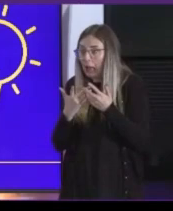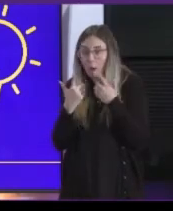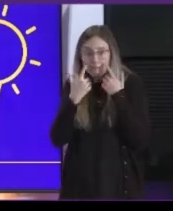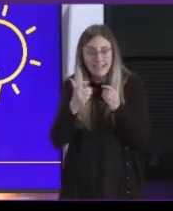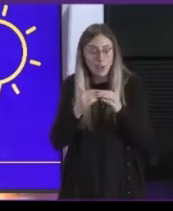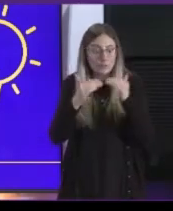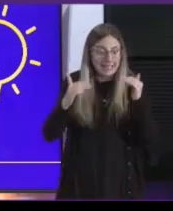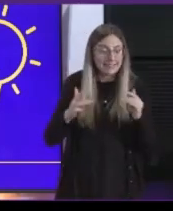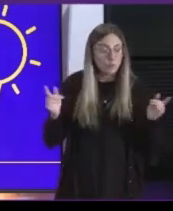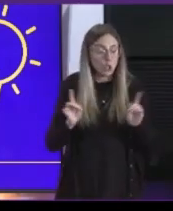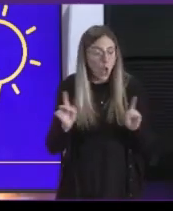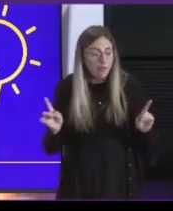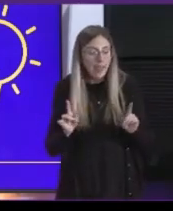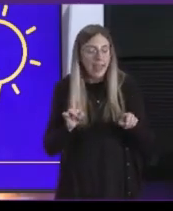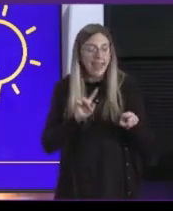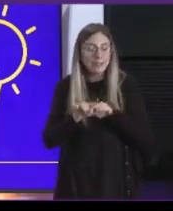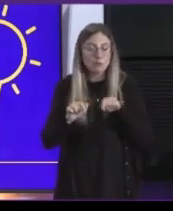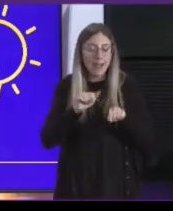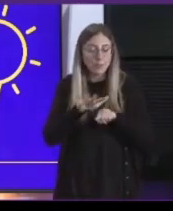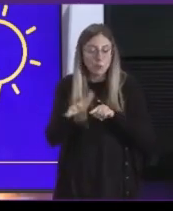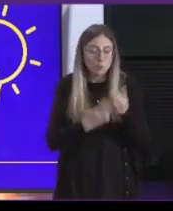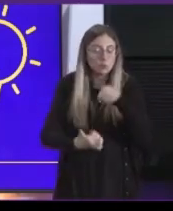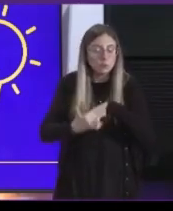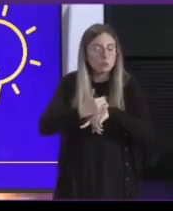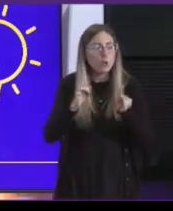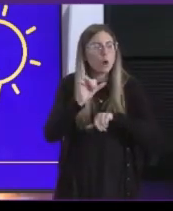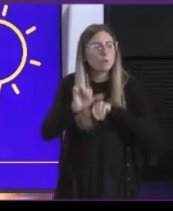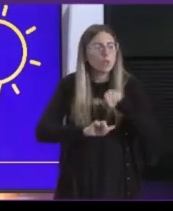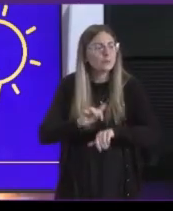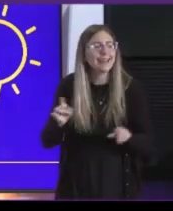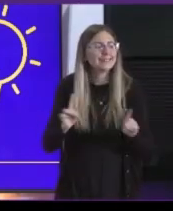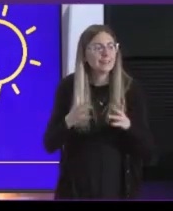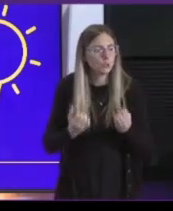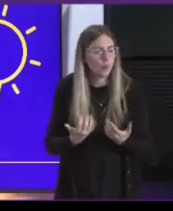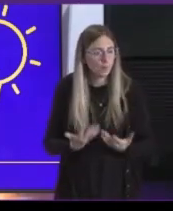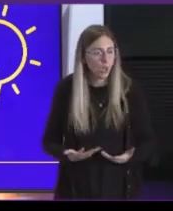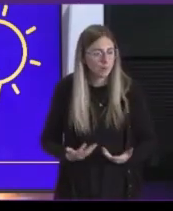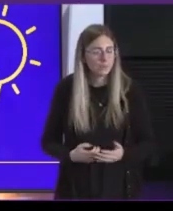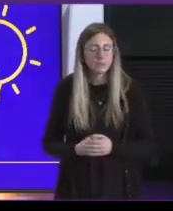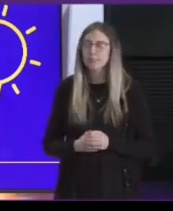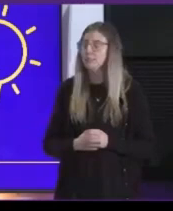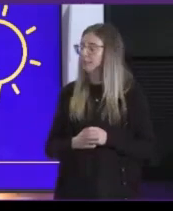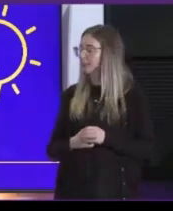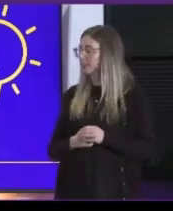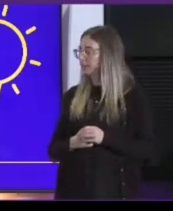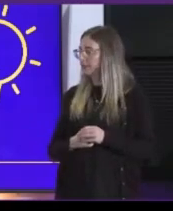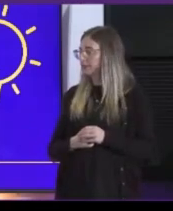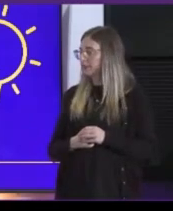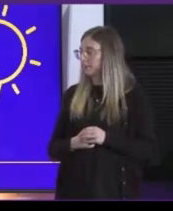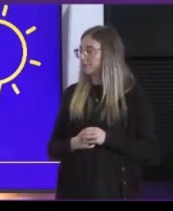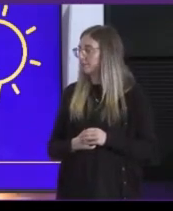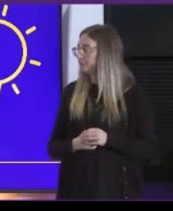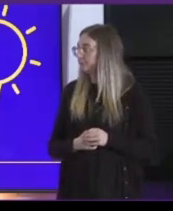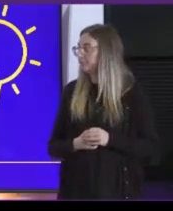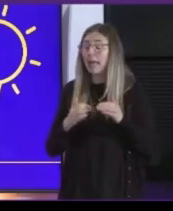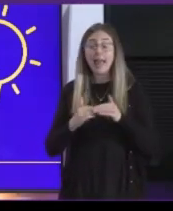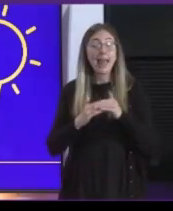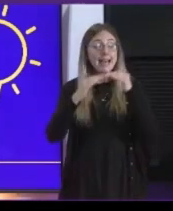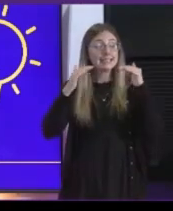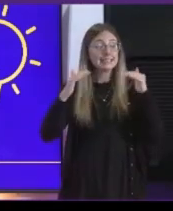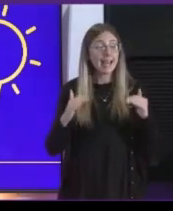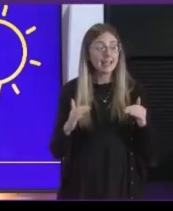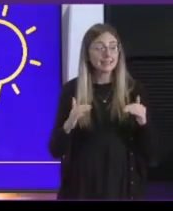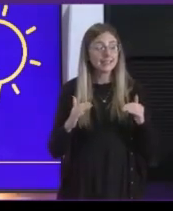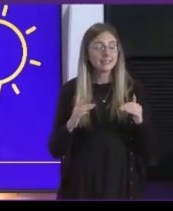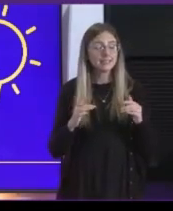standards are and also maybe influence them. So what sort of processes are underway at the moment around that? So standards that act